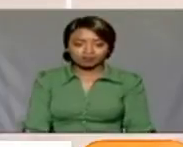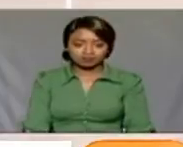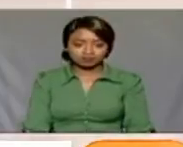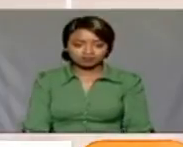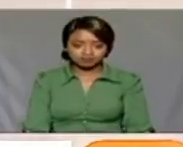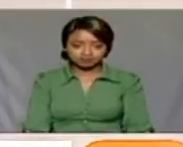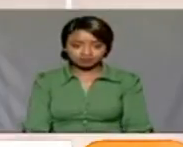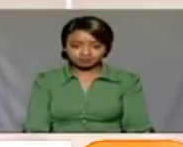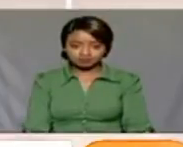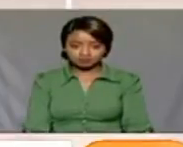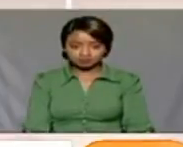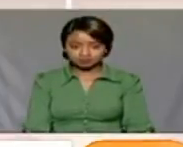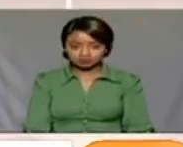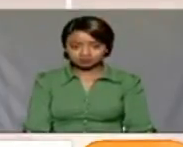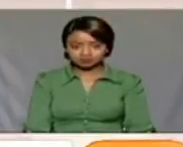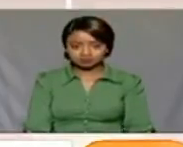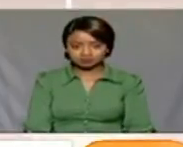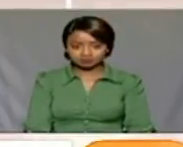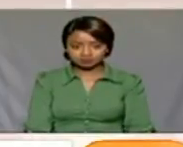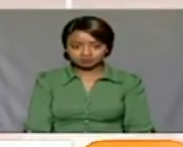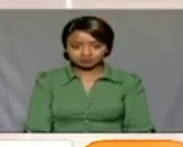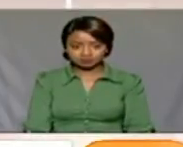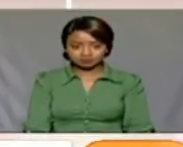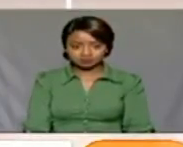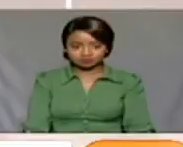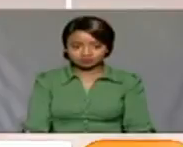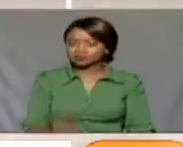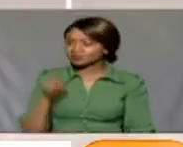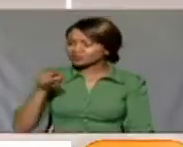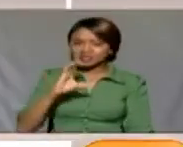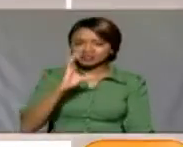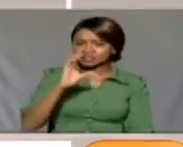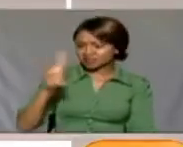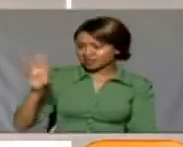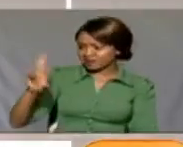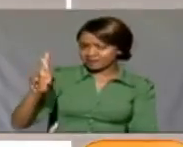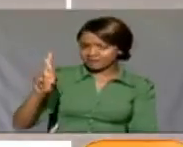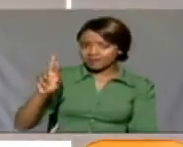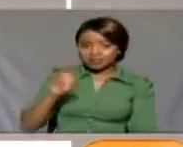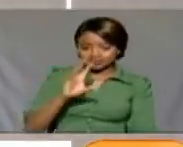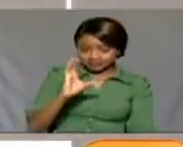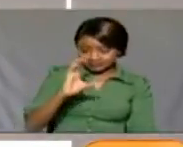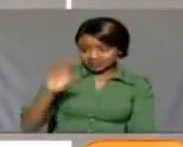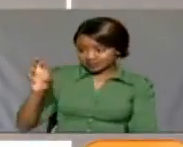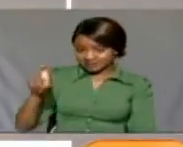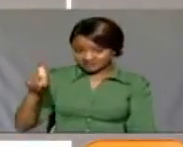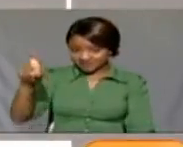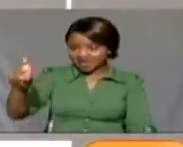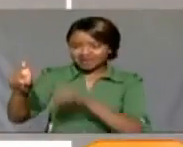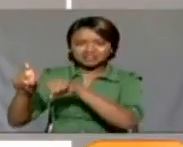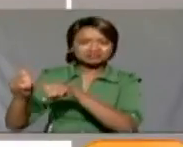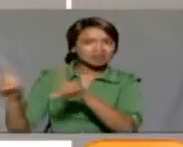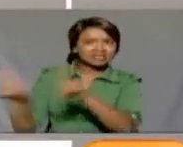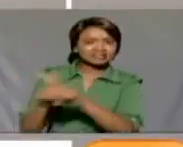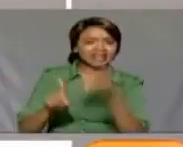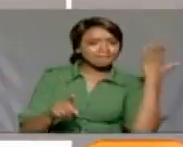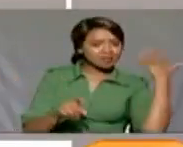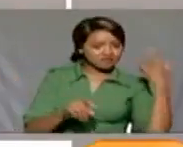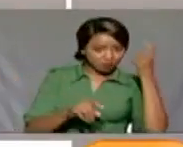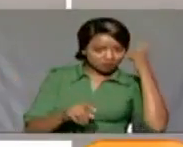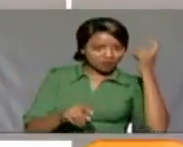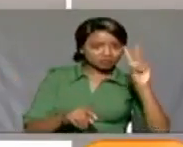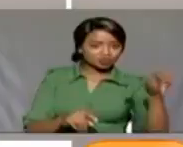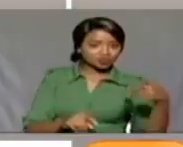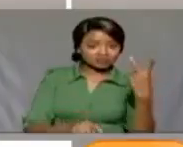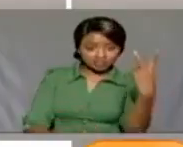much like what we have had previously in 2002, the SARS one, or the MERS coronavirus that happened from camels in 2012.